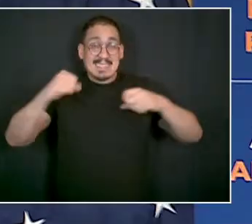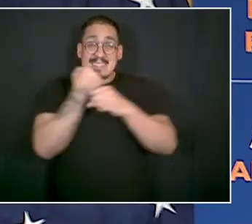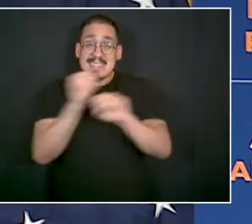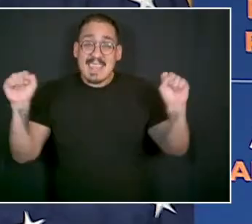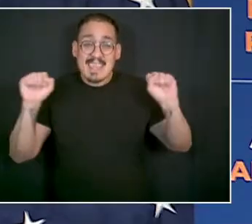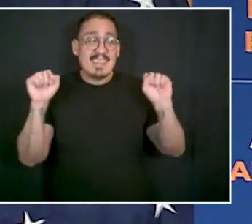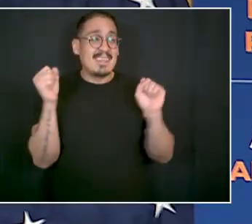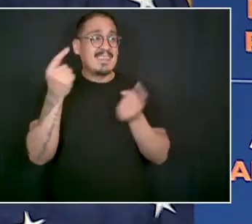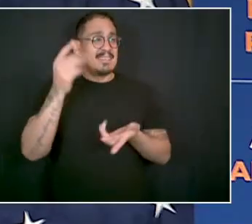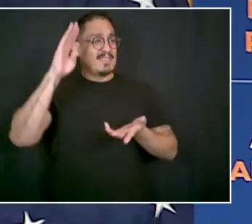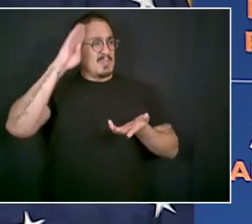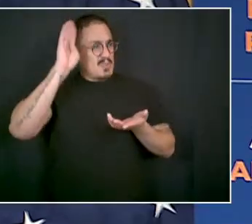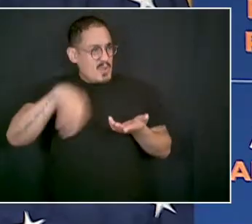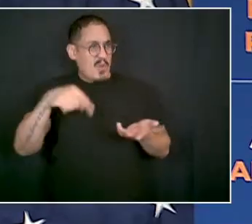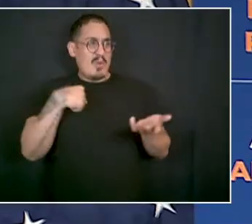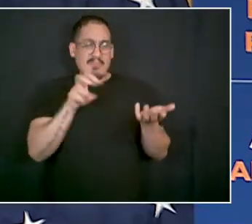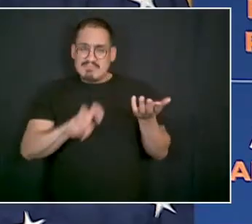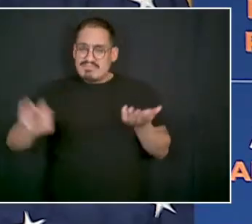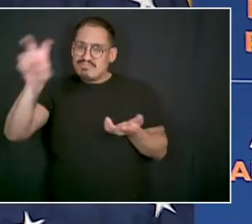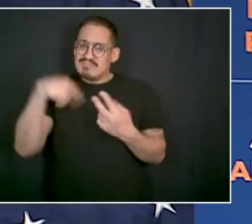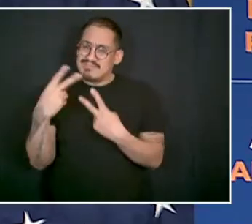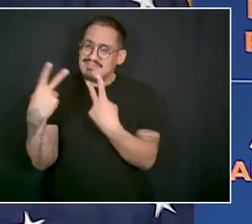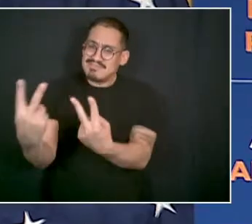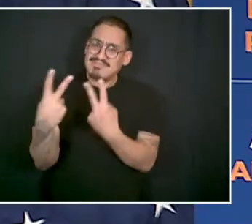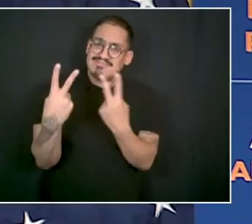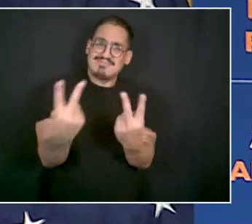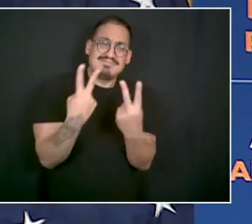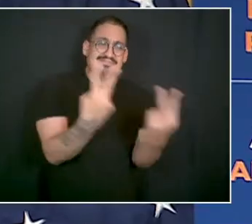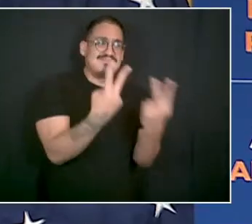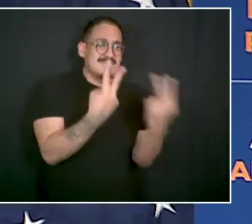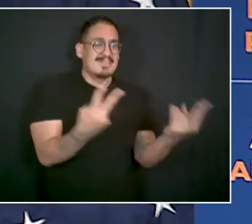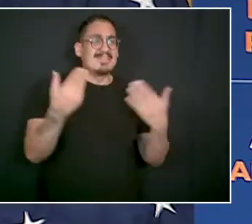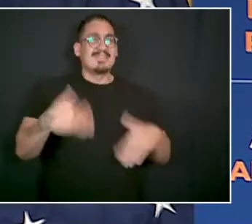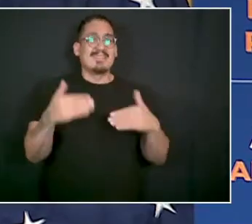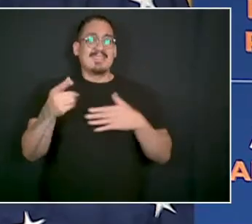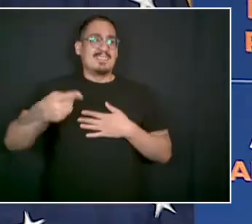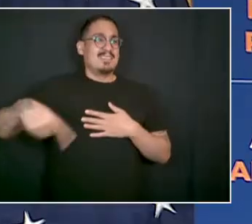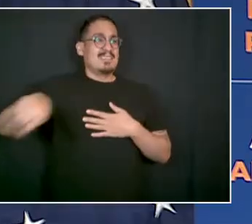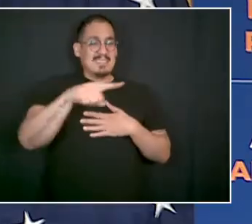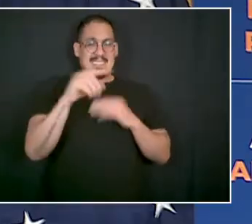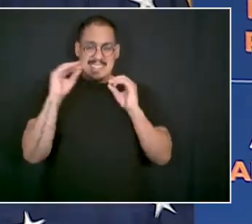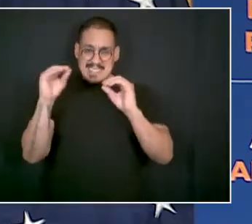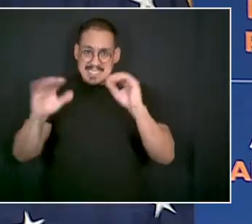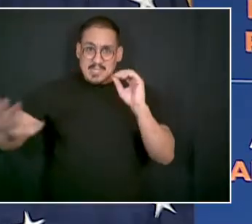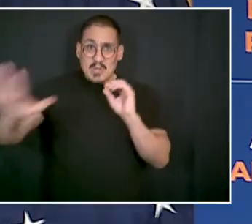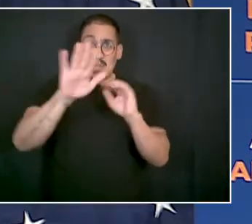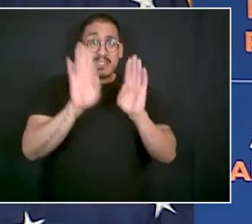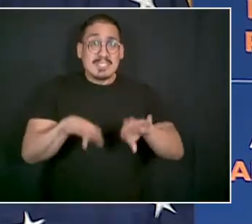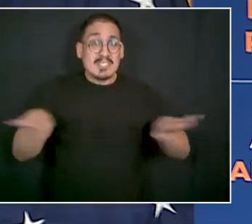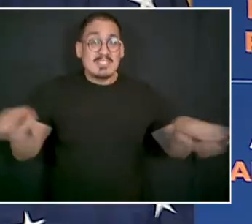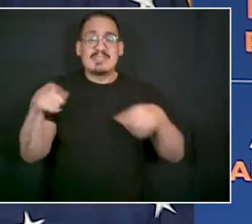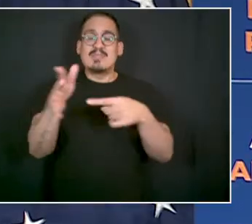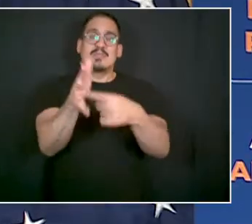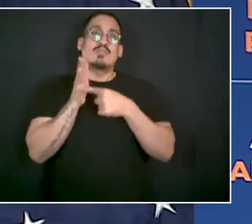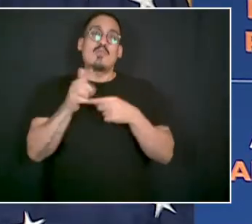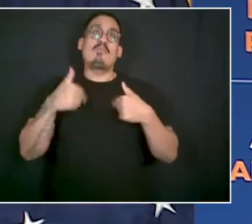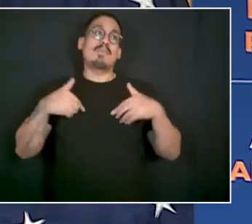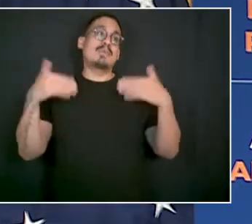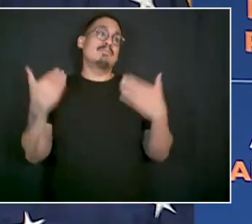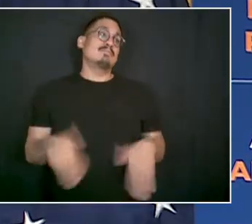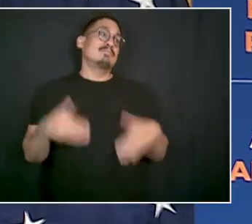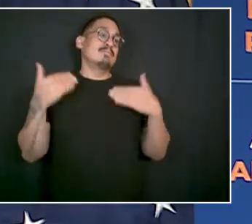educating your children. You have showed me such a level of warmth that, Eric, we're concerned. We want you